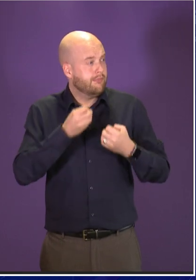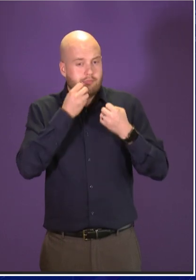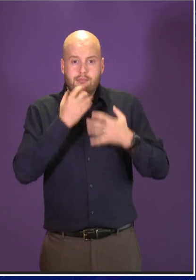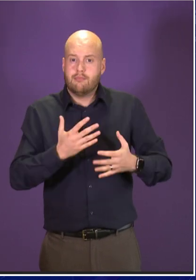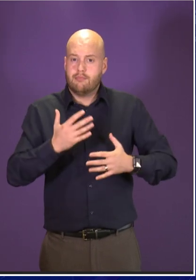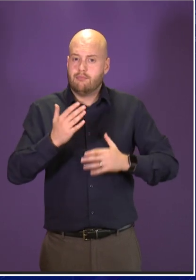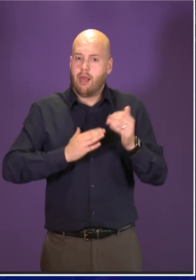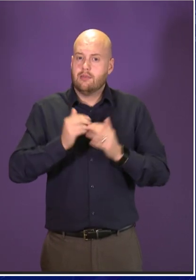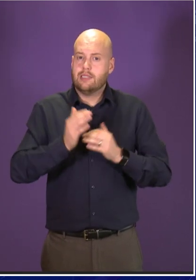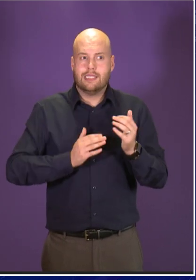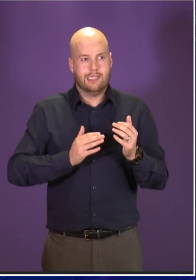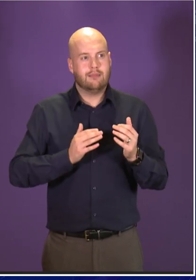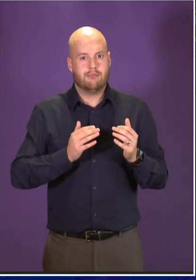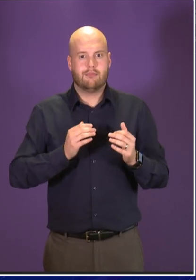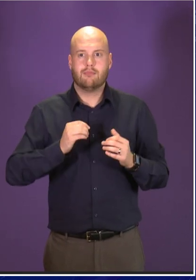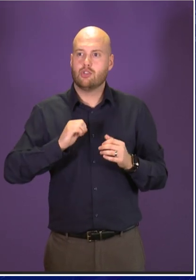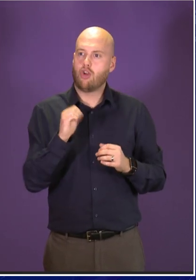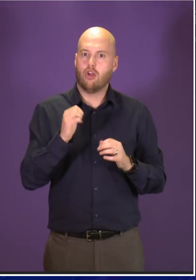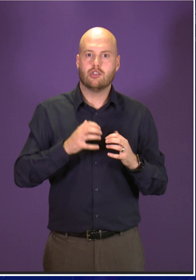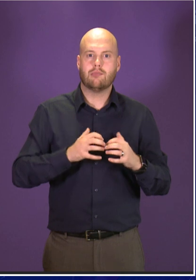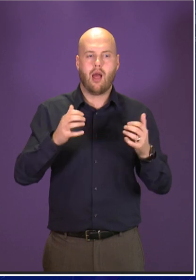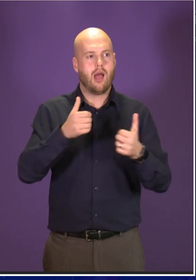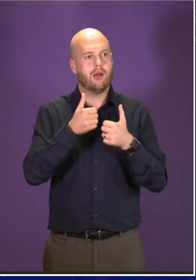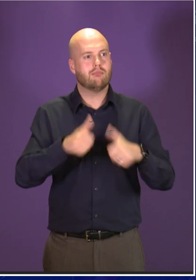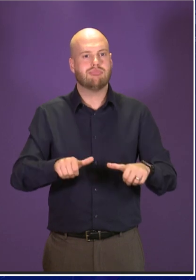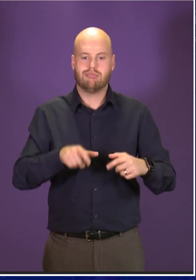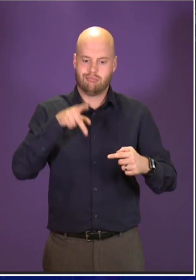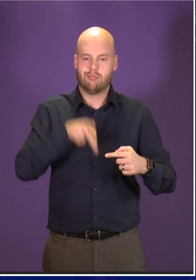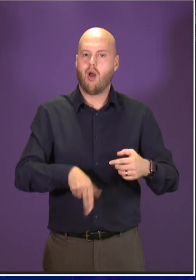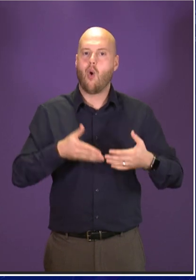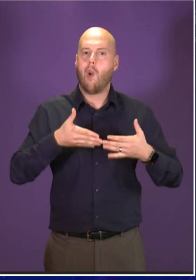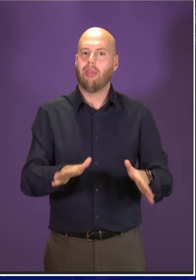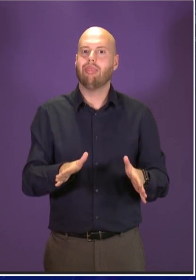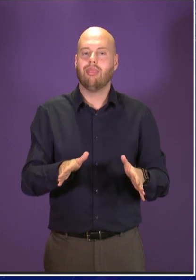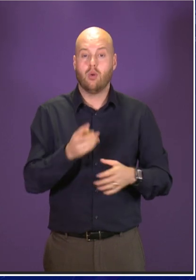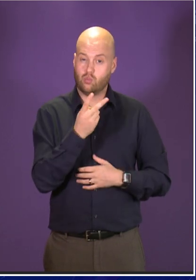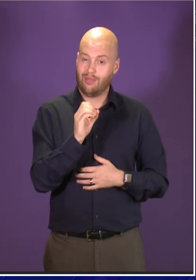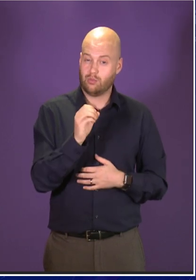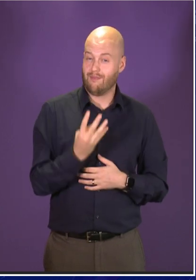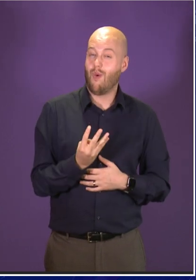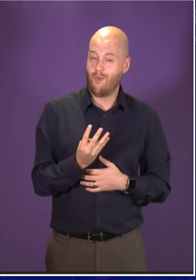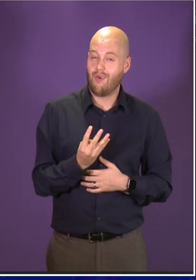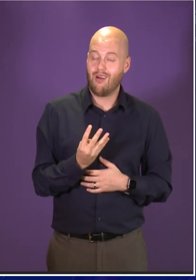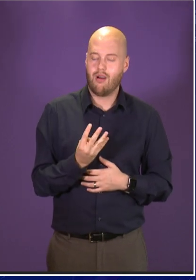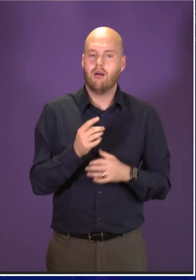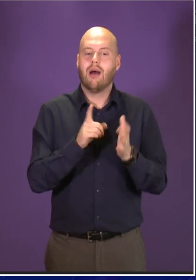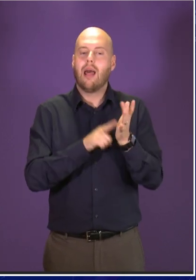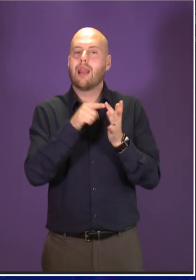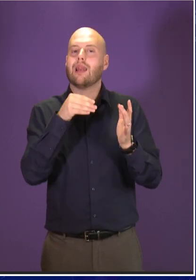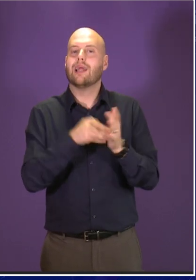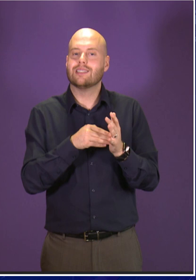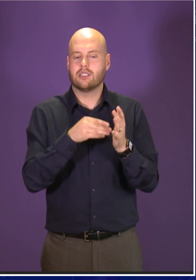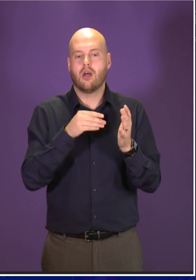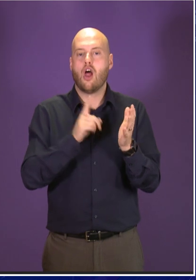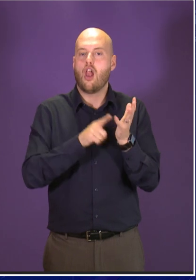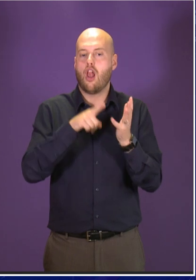housing the Scottish Parliament was officially opened in 2004, Liz Lockhead read a poem